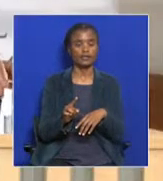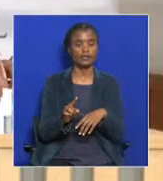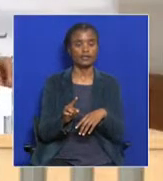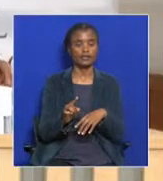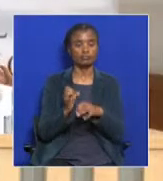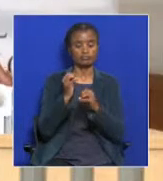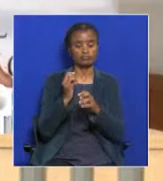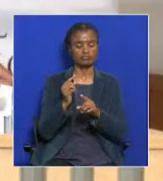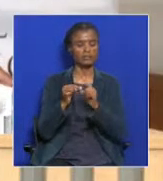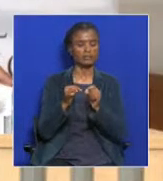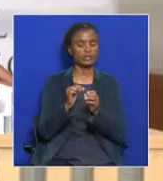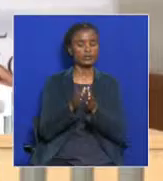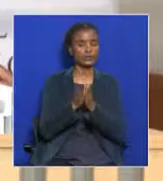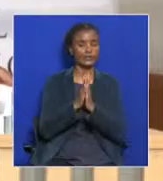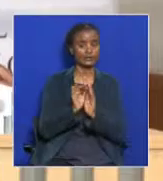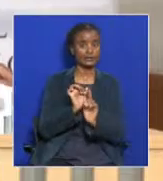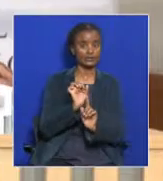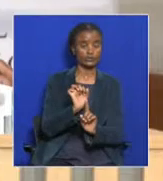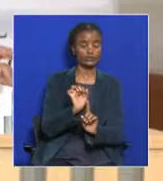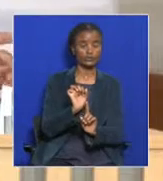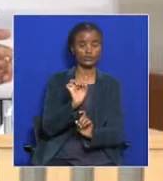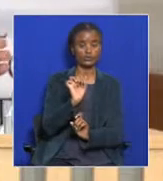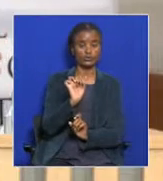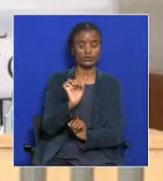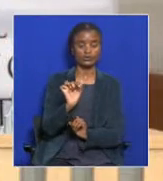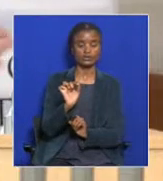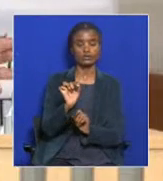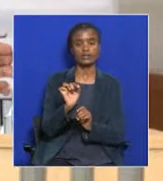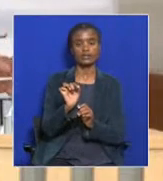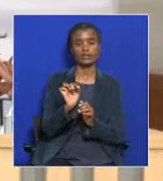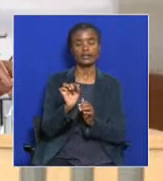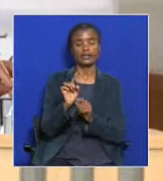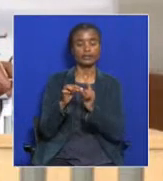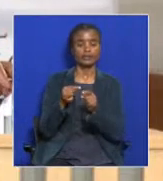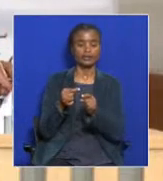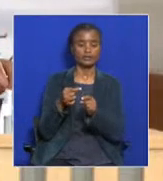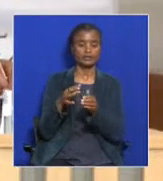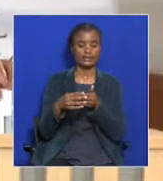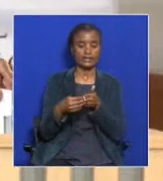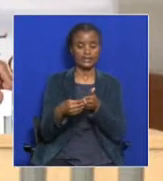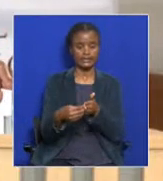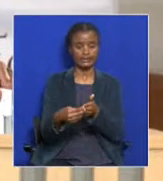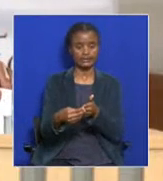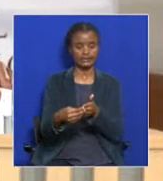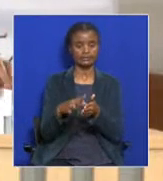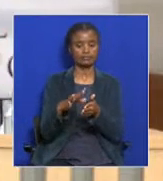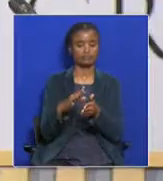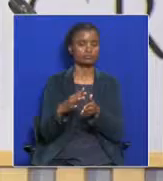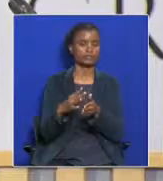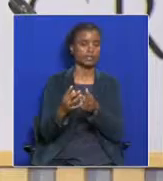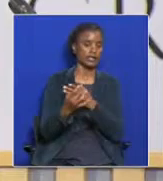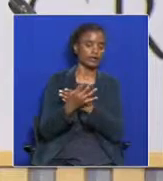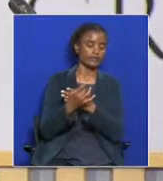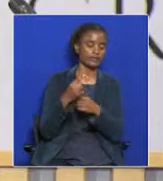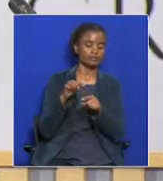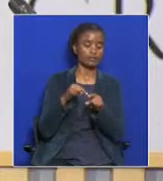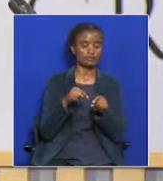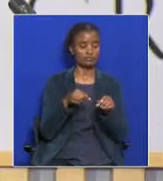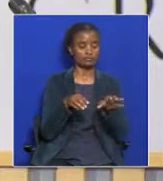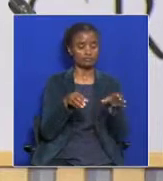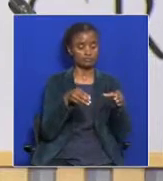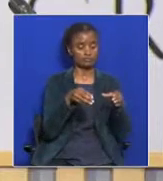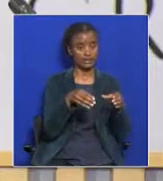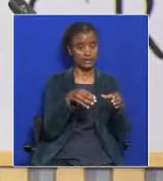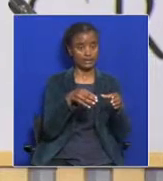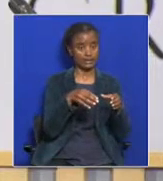sampling, request for guidance in order to analyze and then being advised to provide samples. You recall that? We Yes. just had that